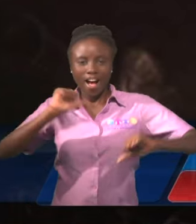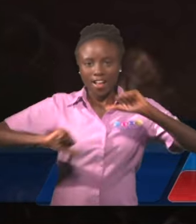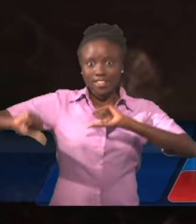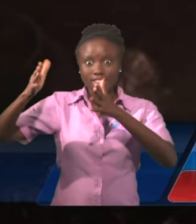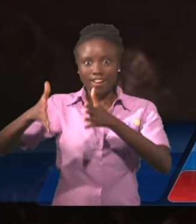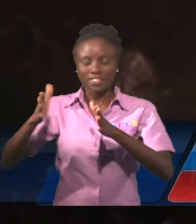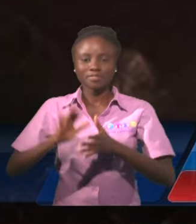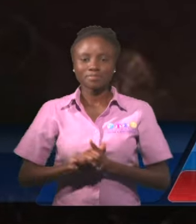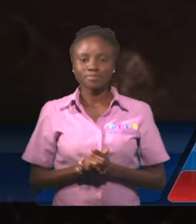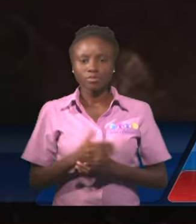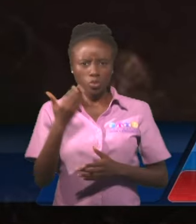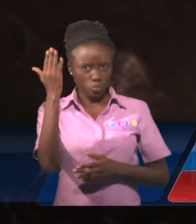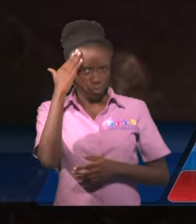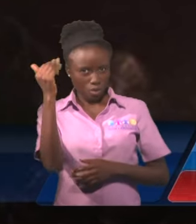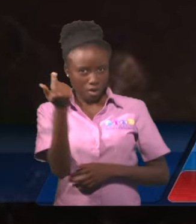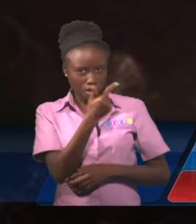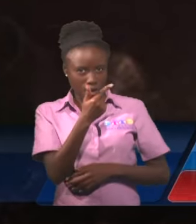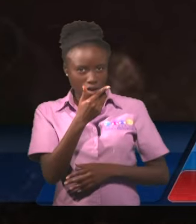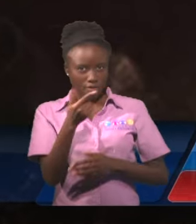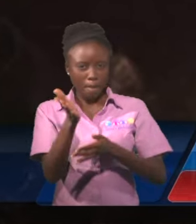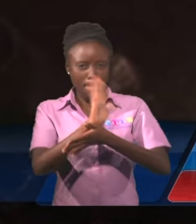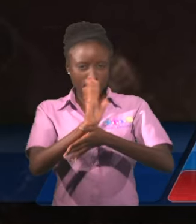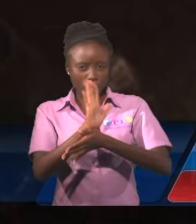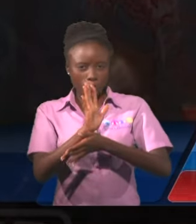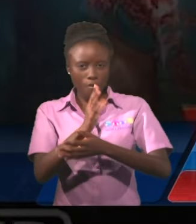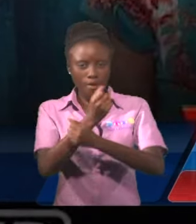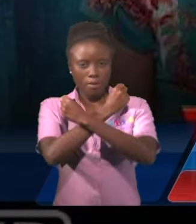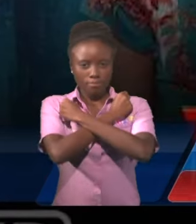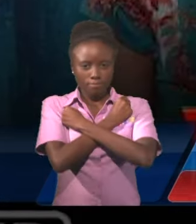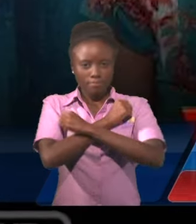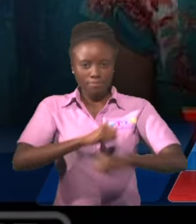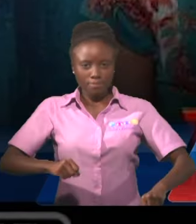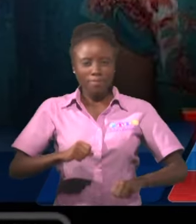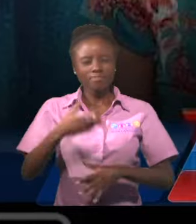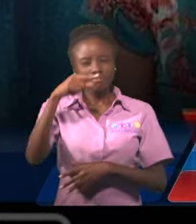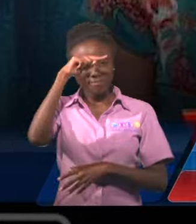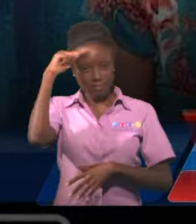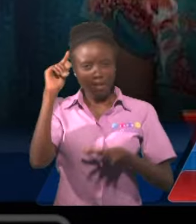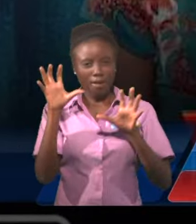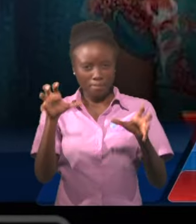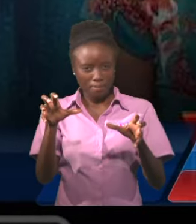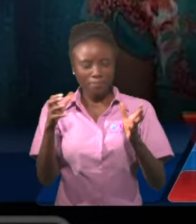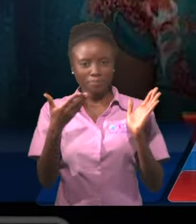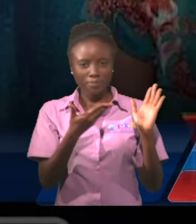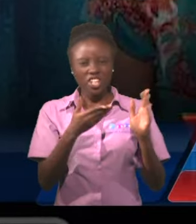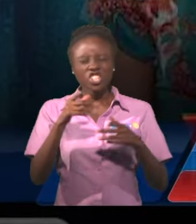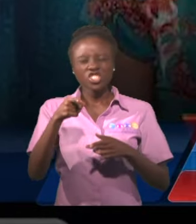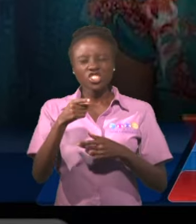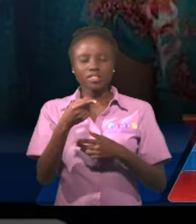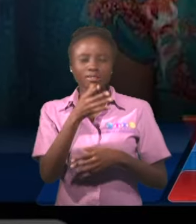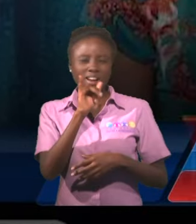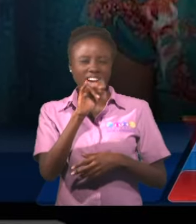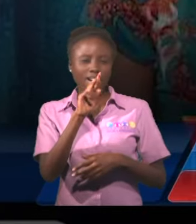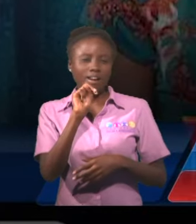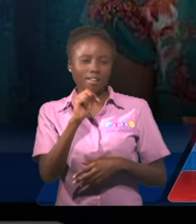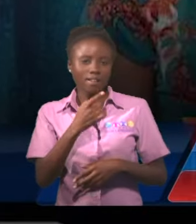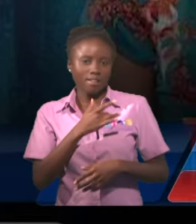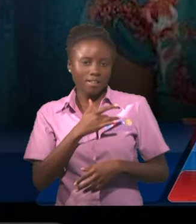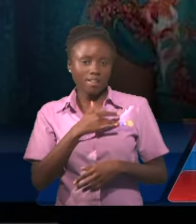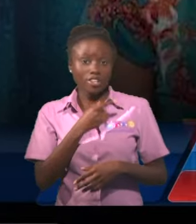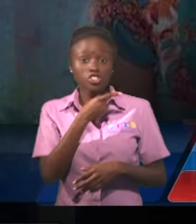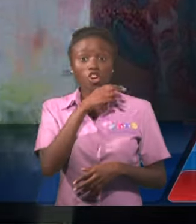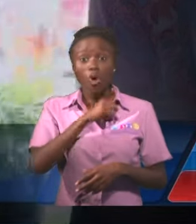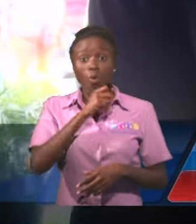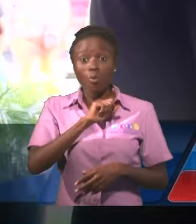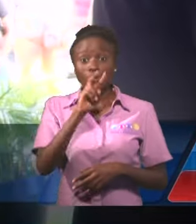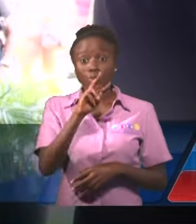You may recognize her in the Black Panther sequel, portraying Riri Williams or Ironheart. Well, 26-year-old Dominic Thorne, who has